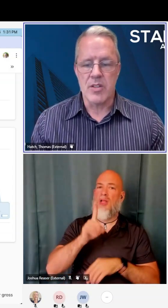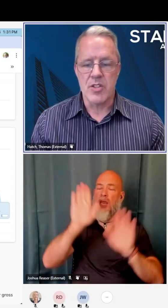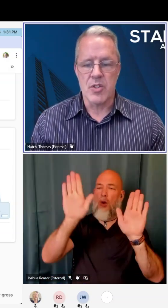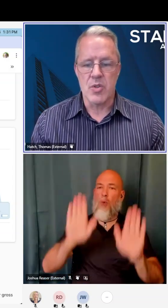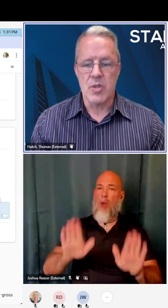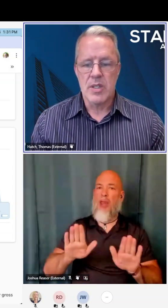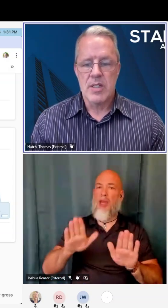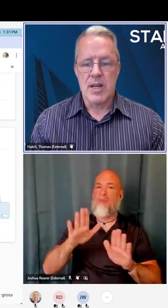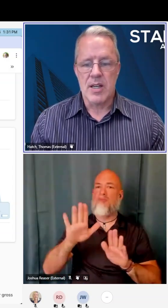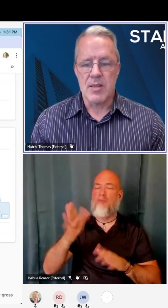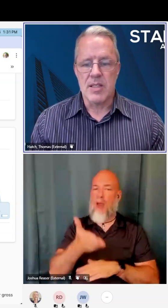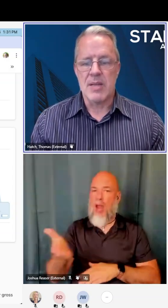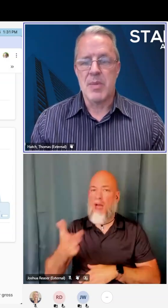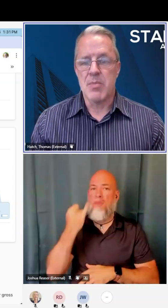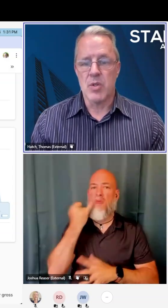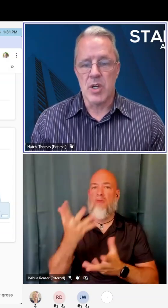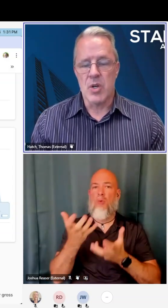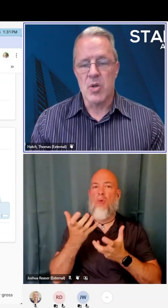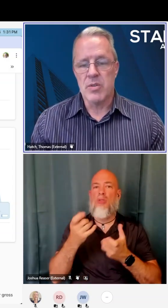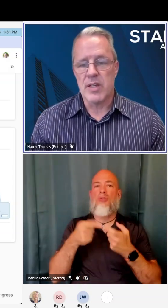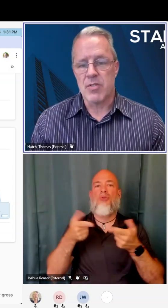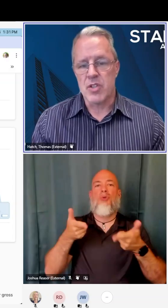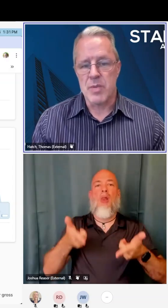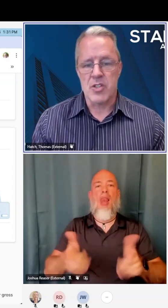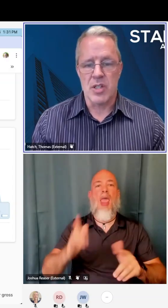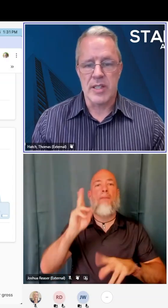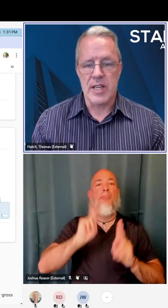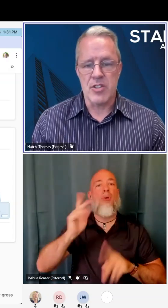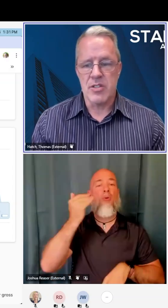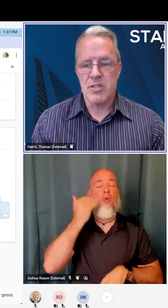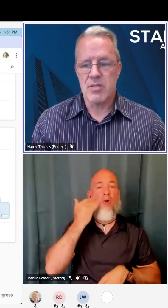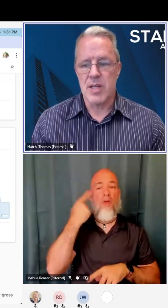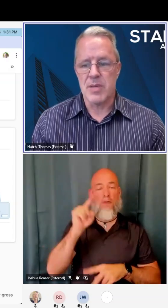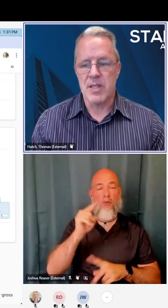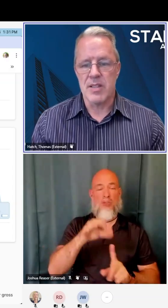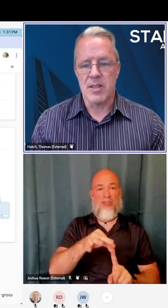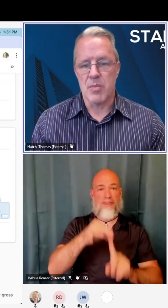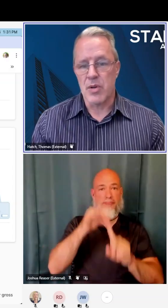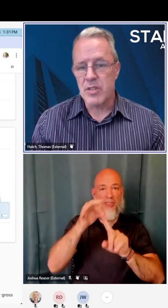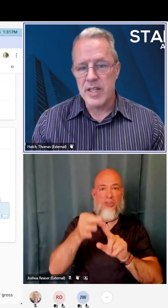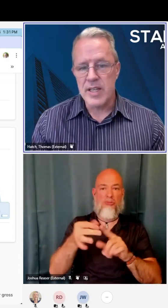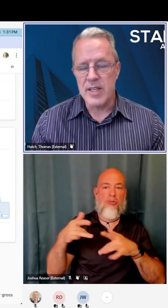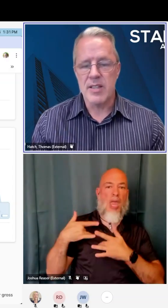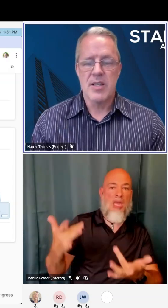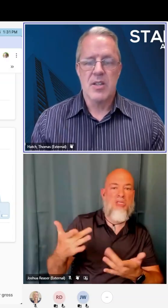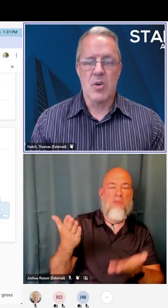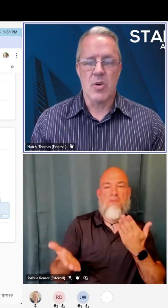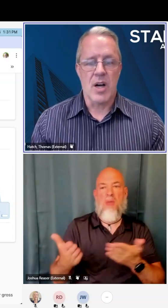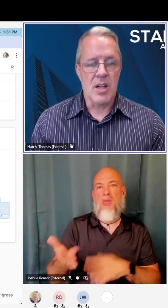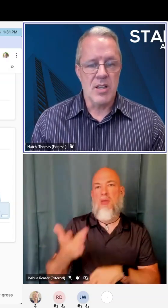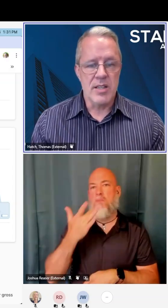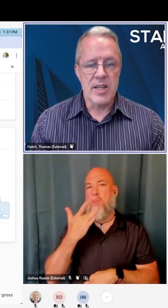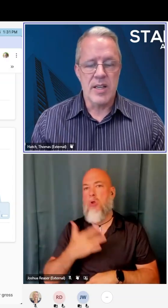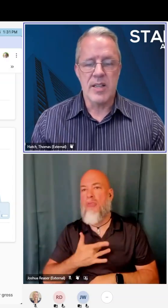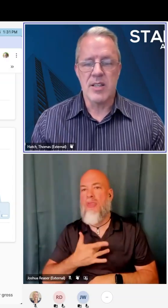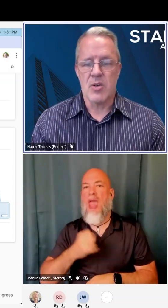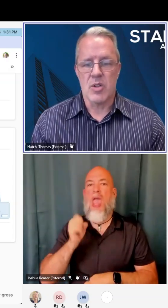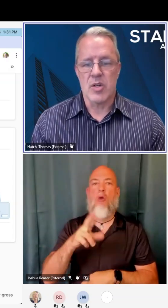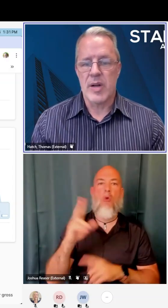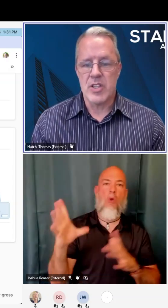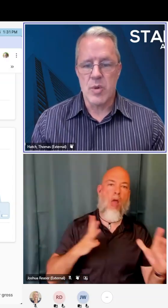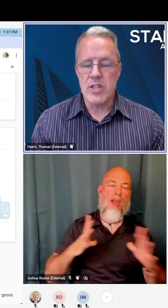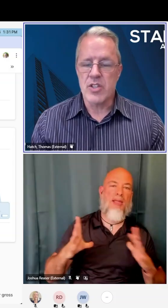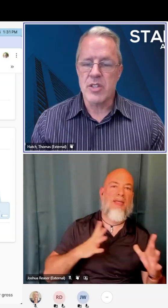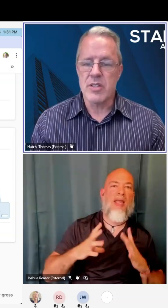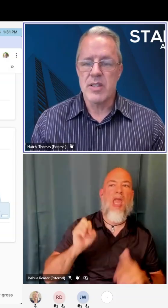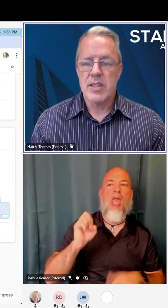you want to let people know that for special occasions, maybe a birthday or a holiday or